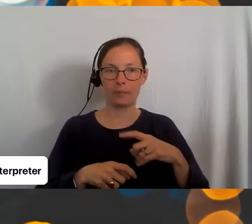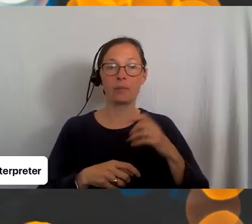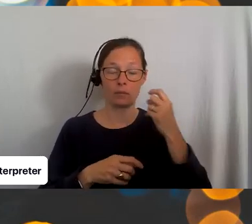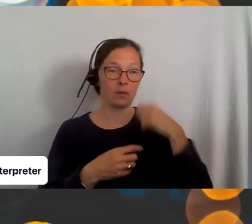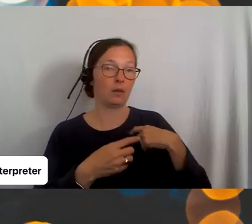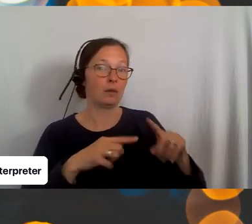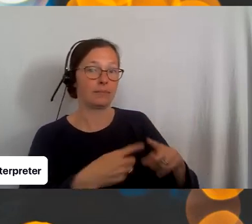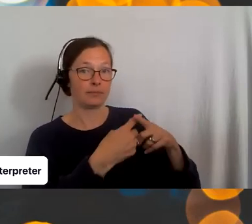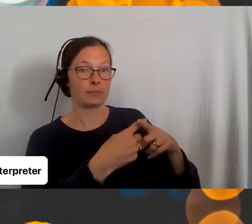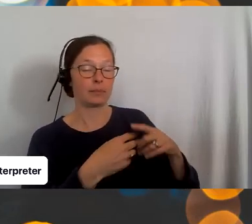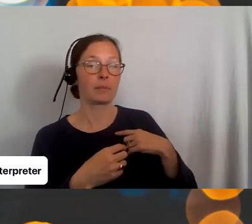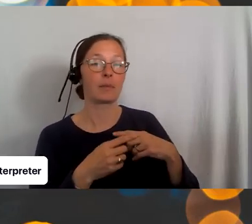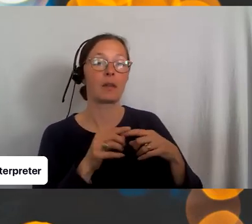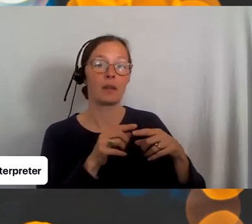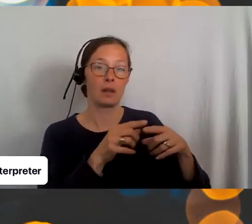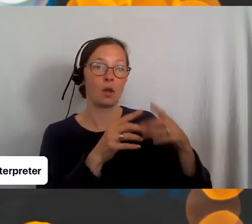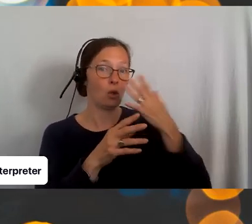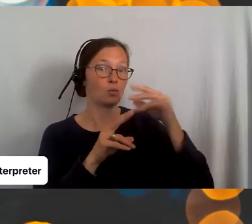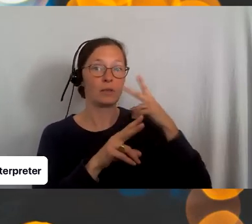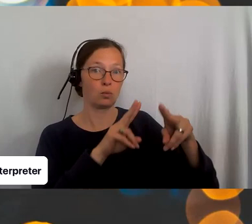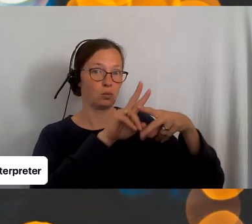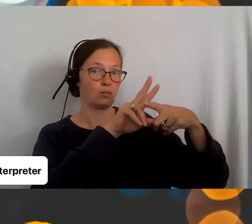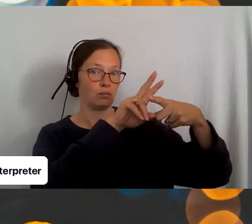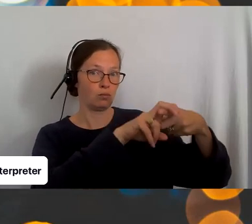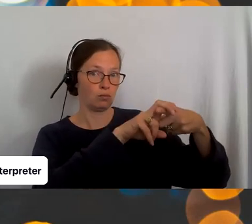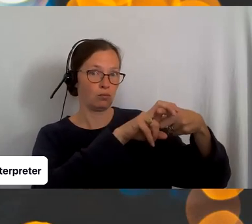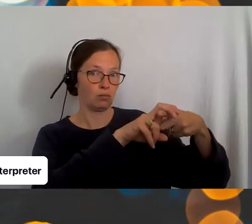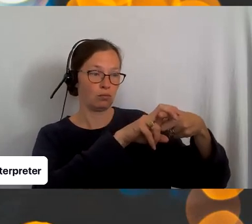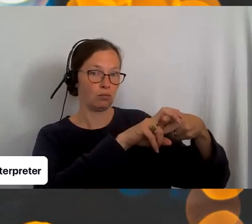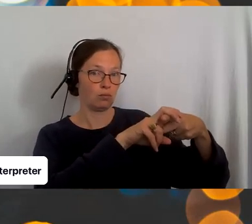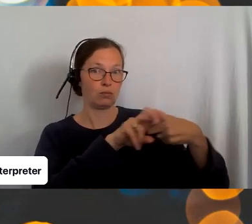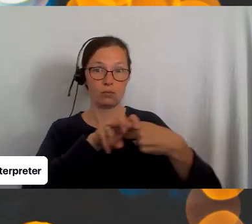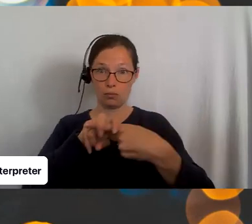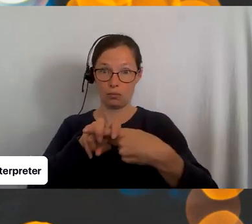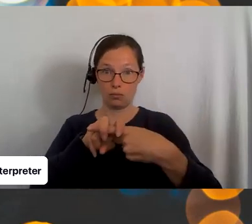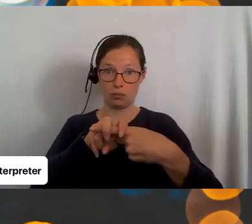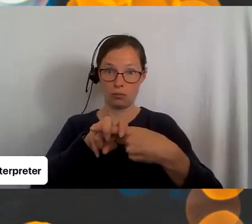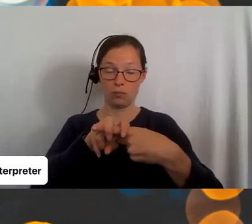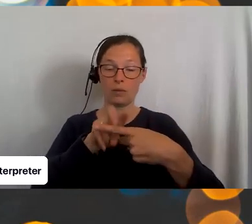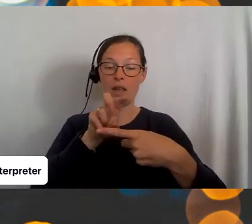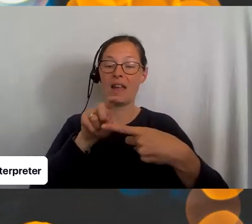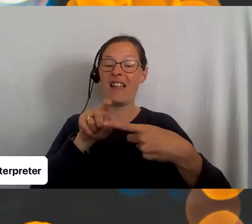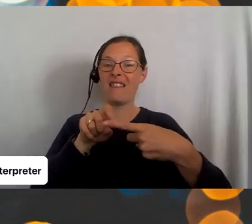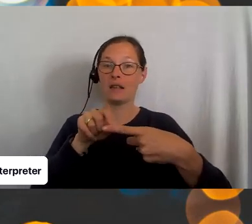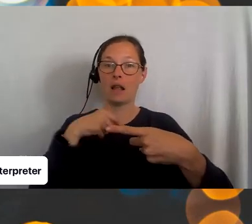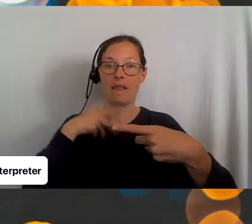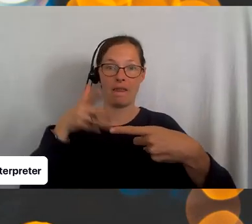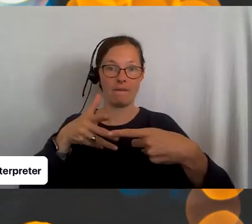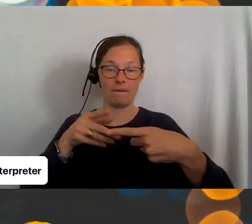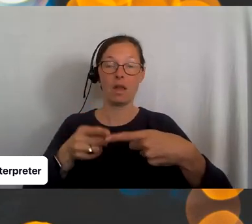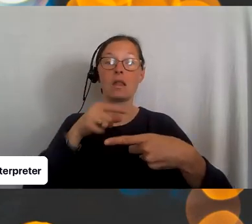bypass. Here's what it looks like. I would bypass the stitch at the end, go